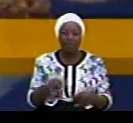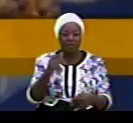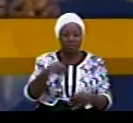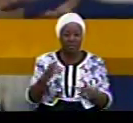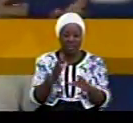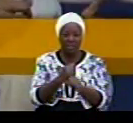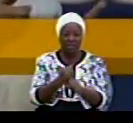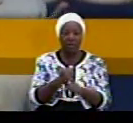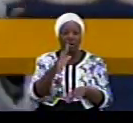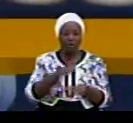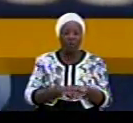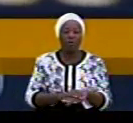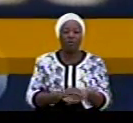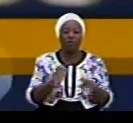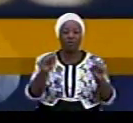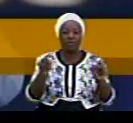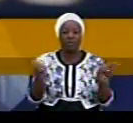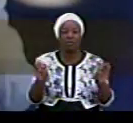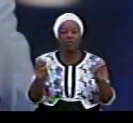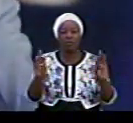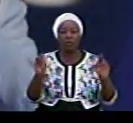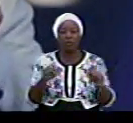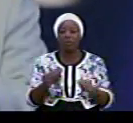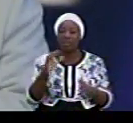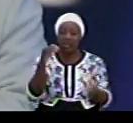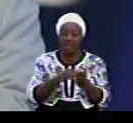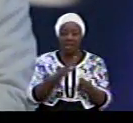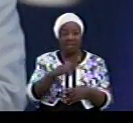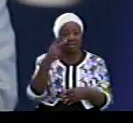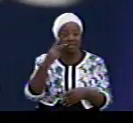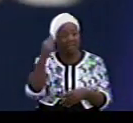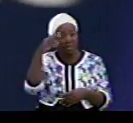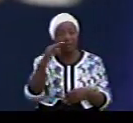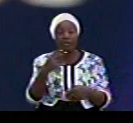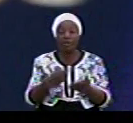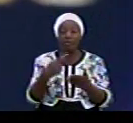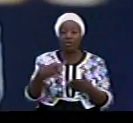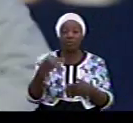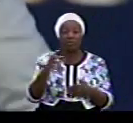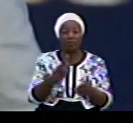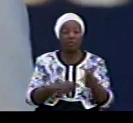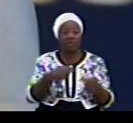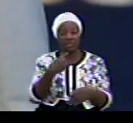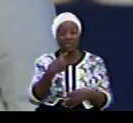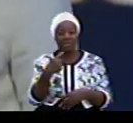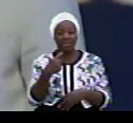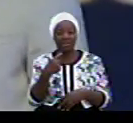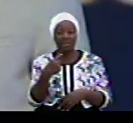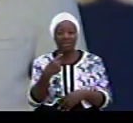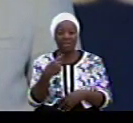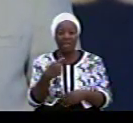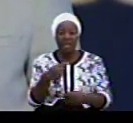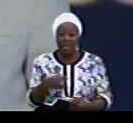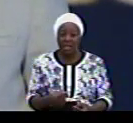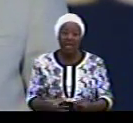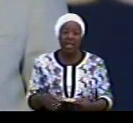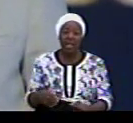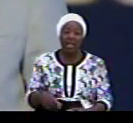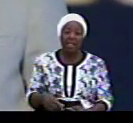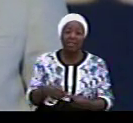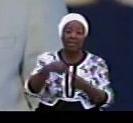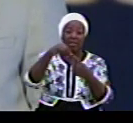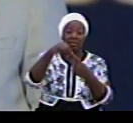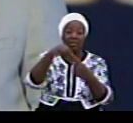and think about the implication of what he said. Except I shall